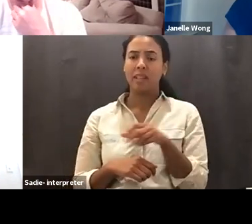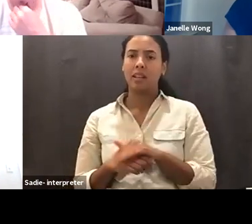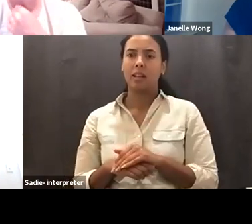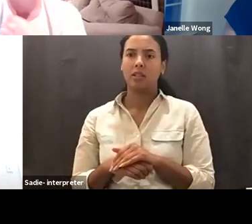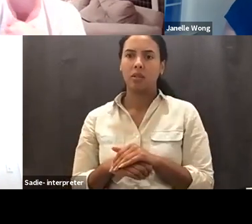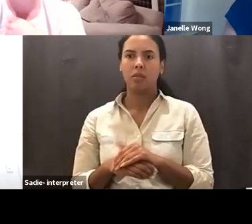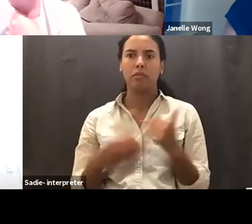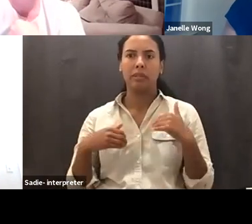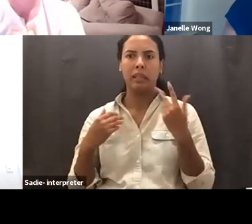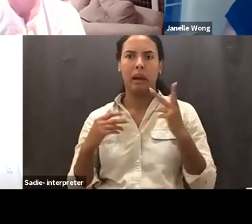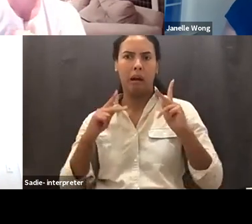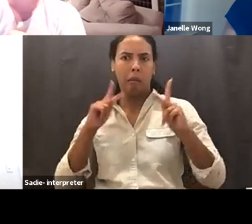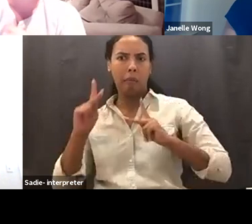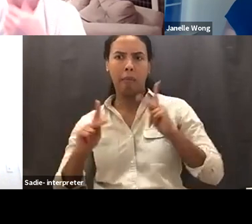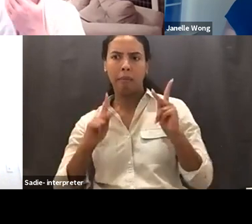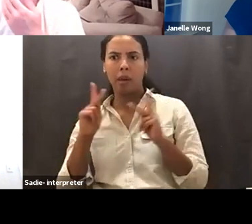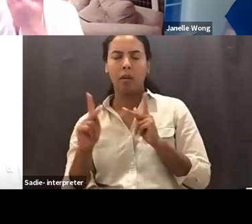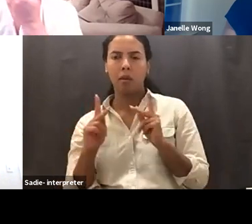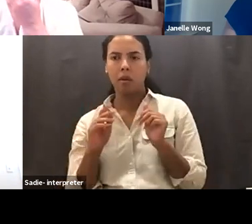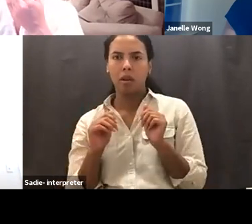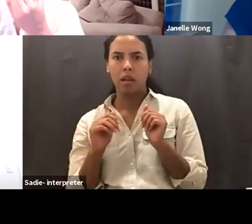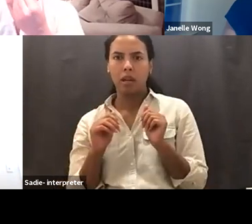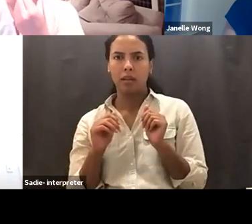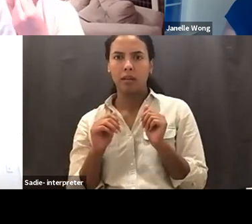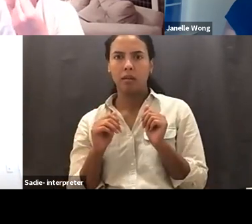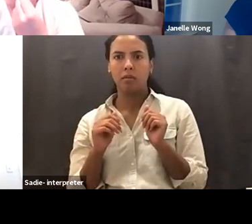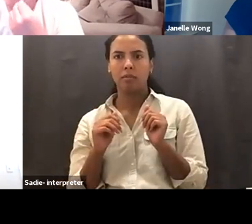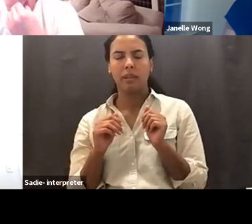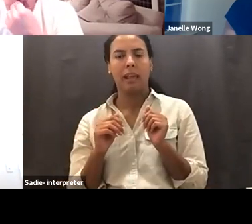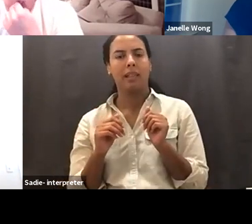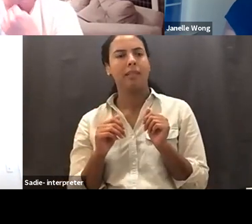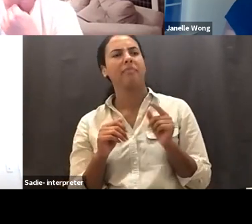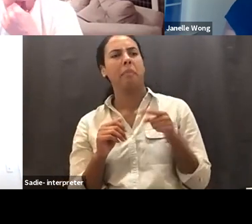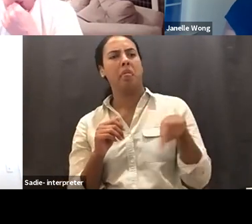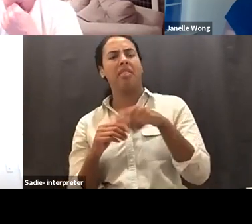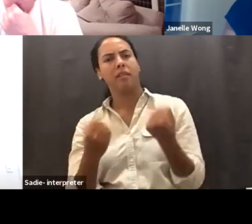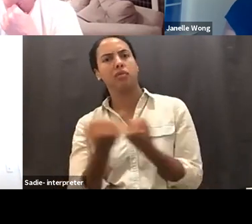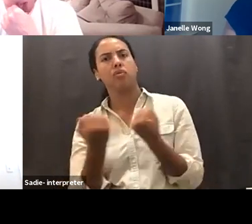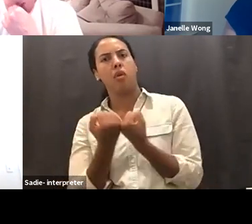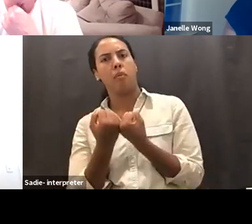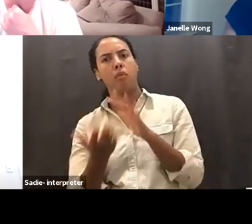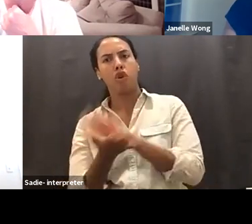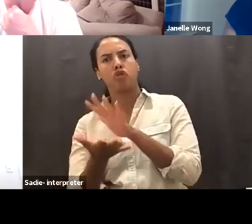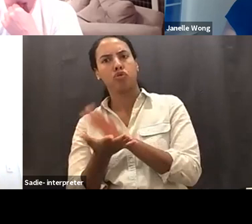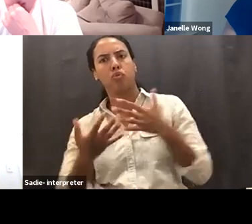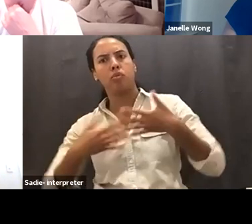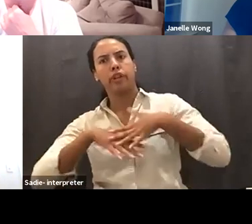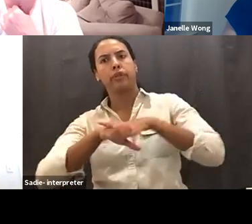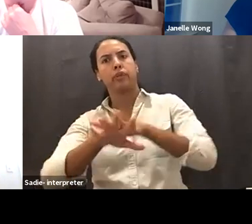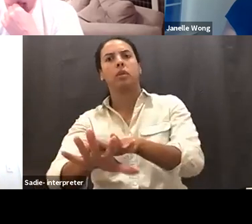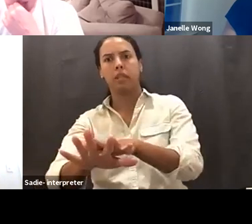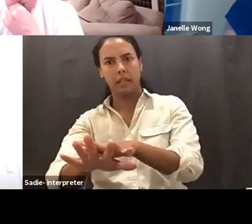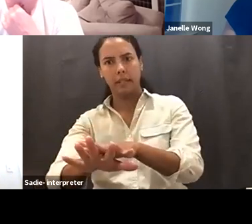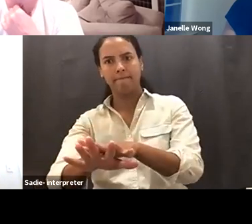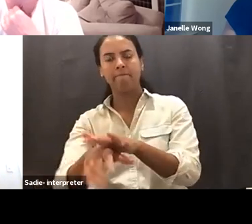people are driving these school integration movements, this is happening in my home district too, that young